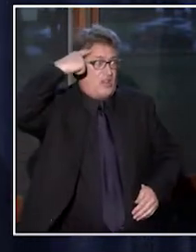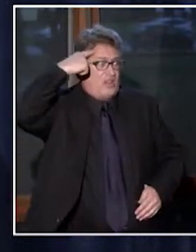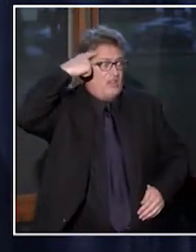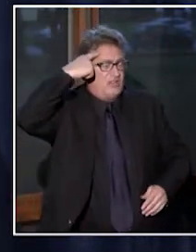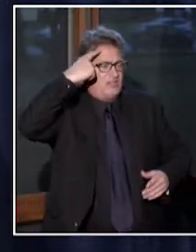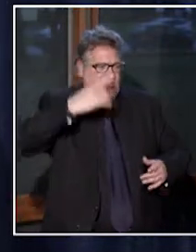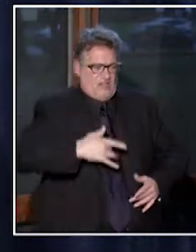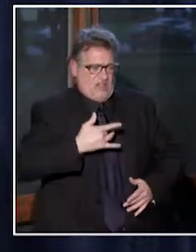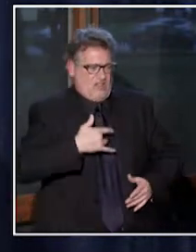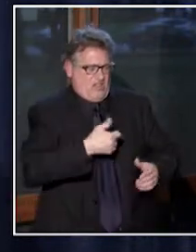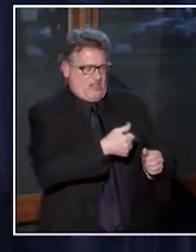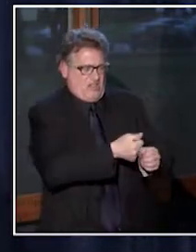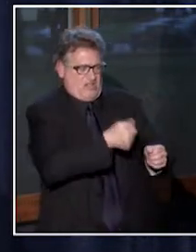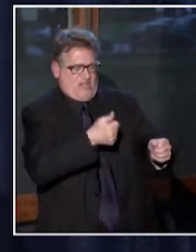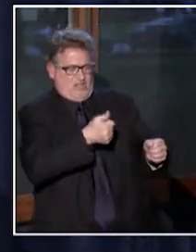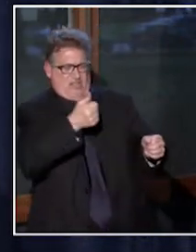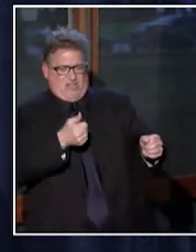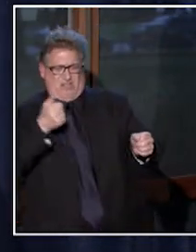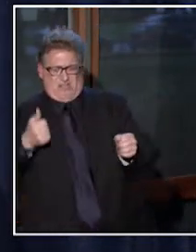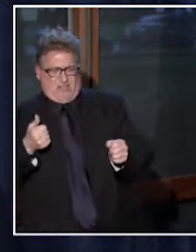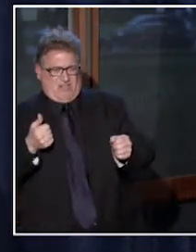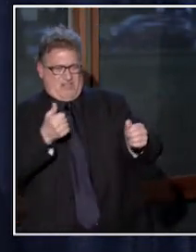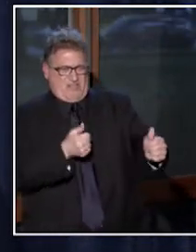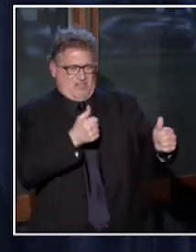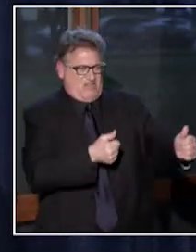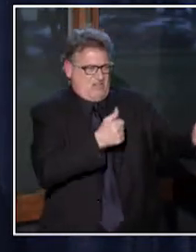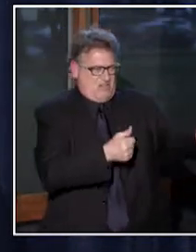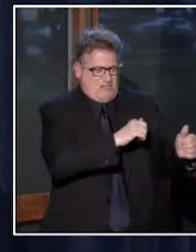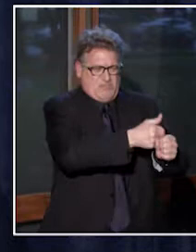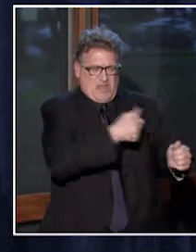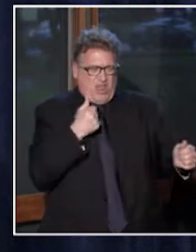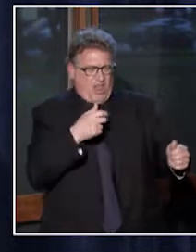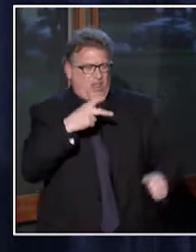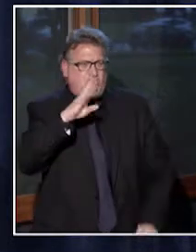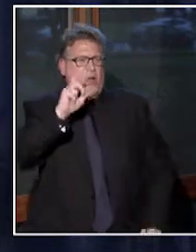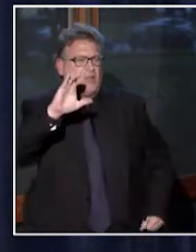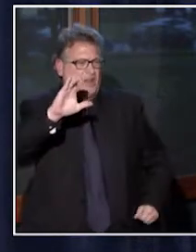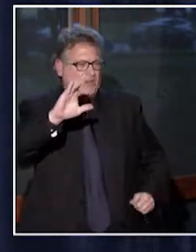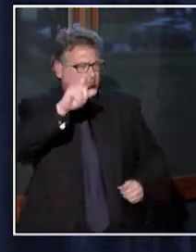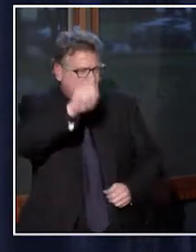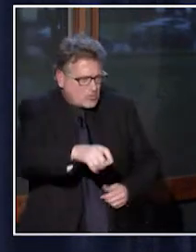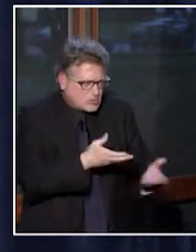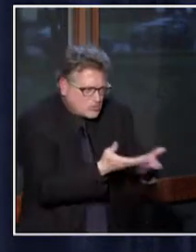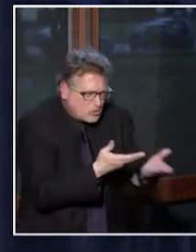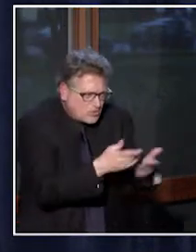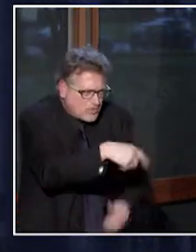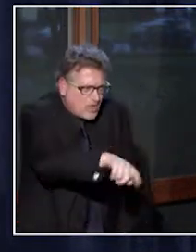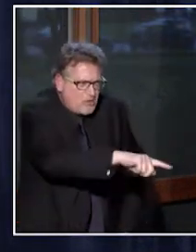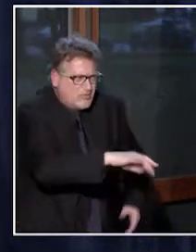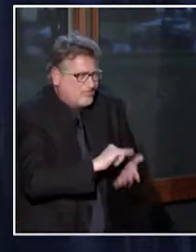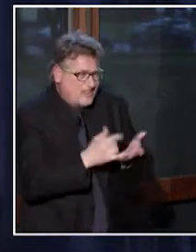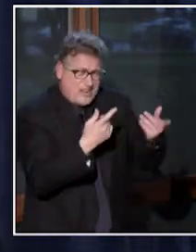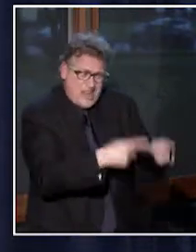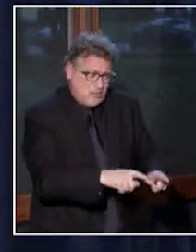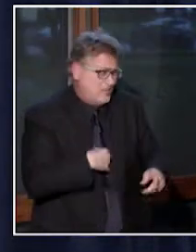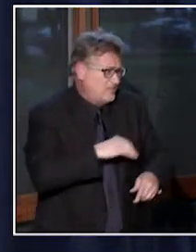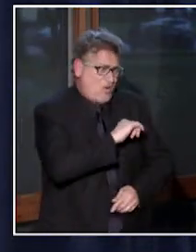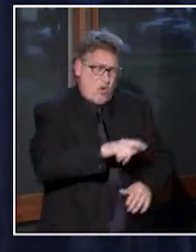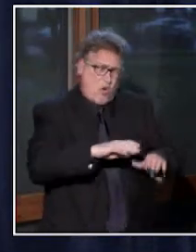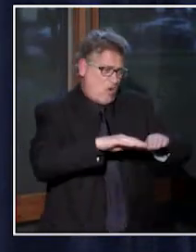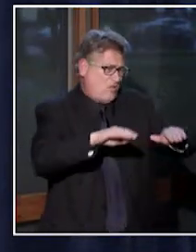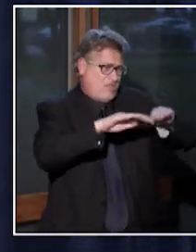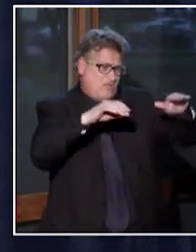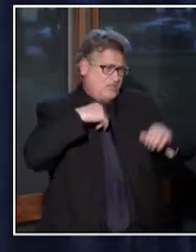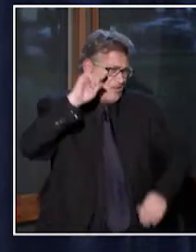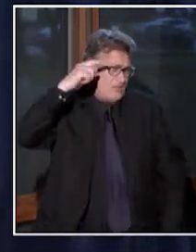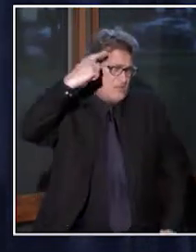or three steps behind the public that it's supposed to serve. And this happens at all levels of government. But let's